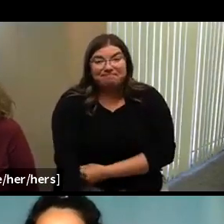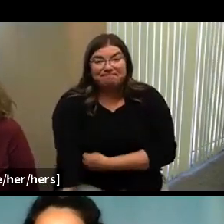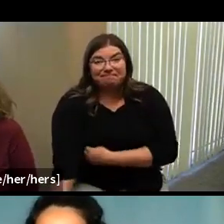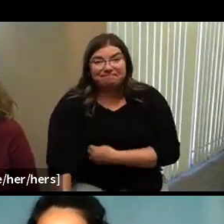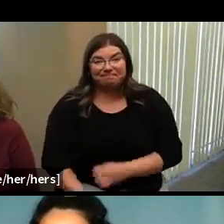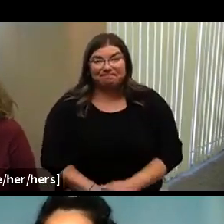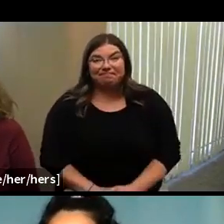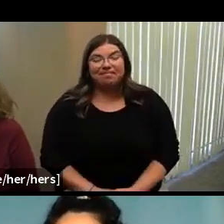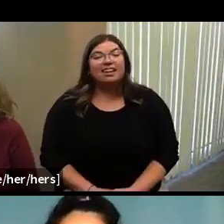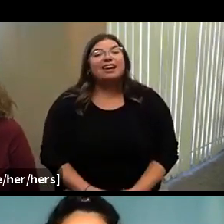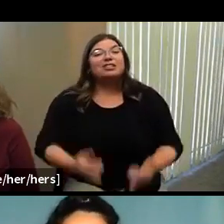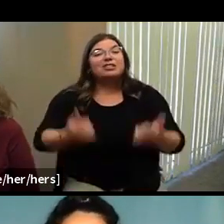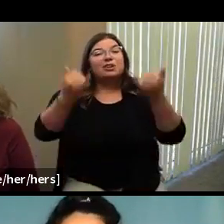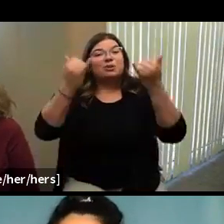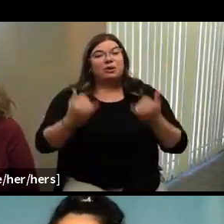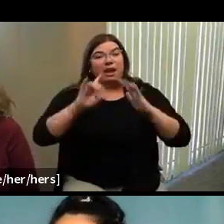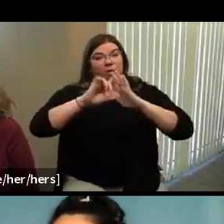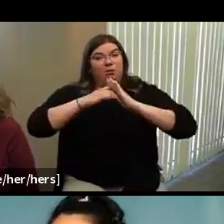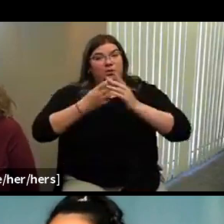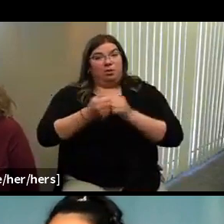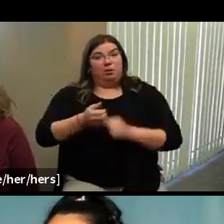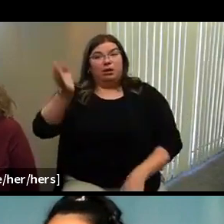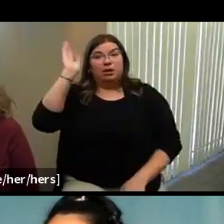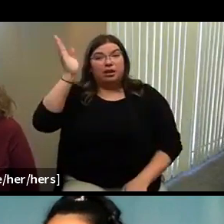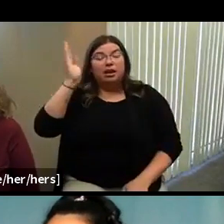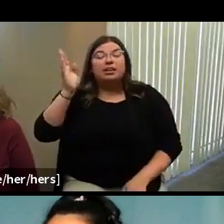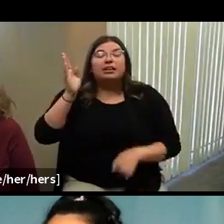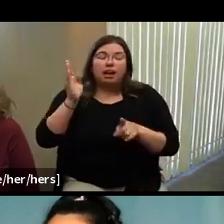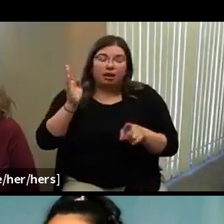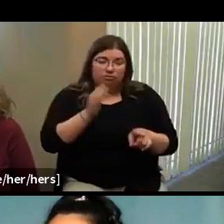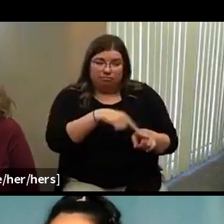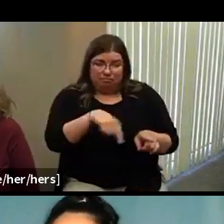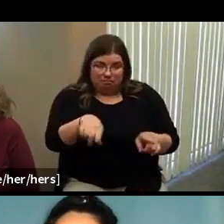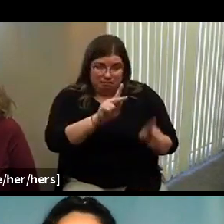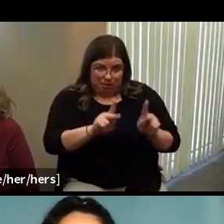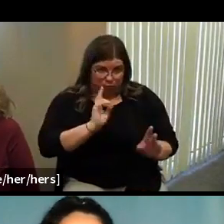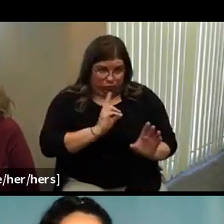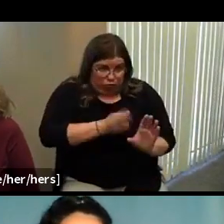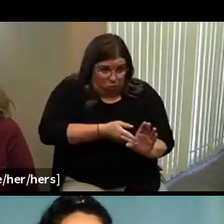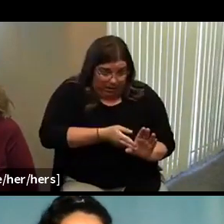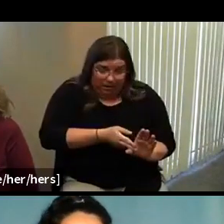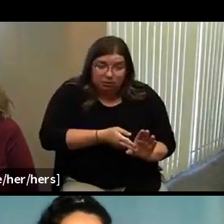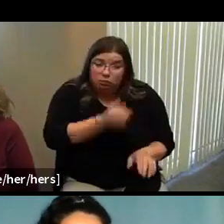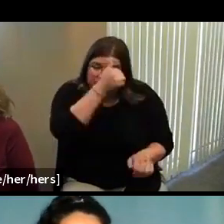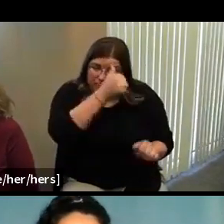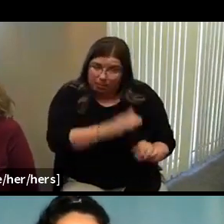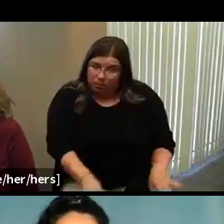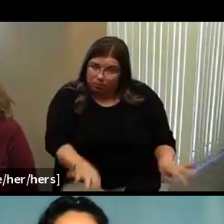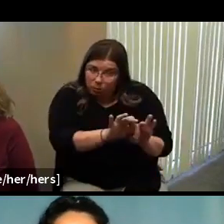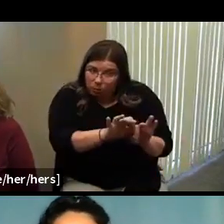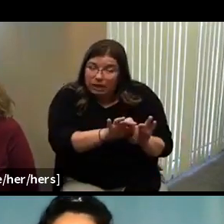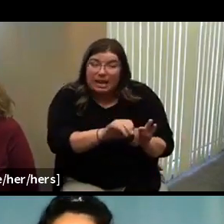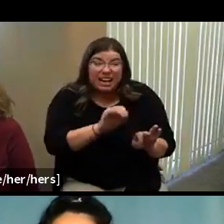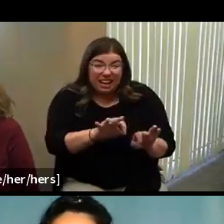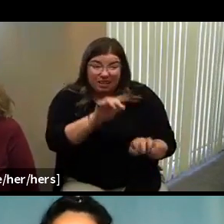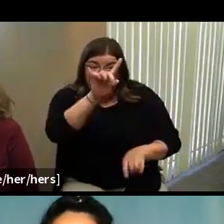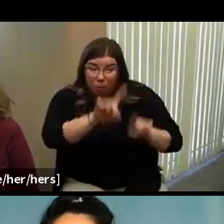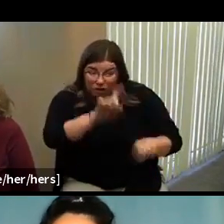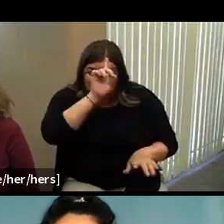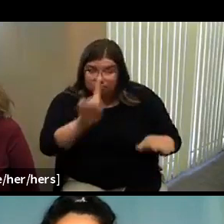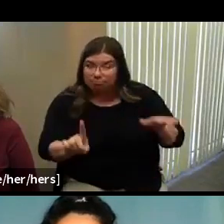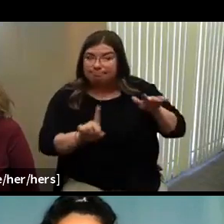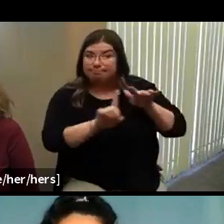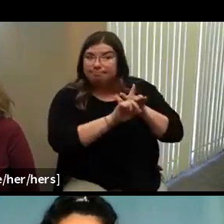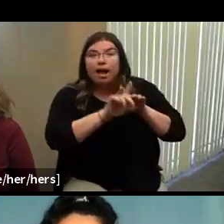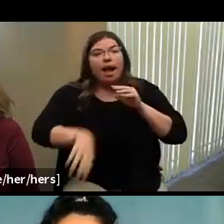are going to get started with our presentation now. Just please keep in mind, if you have any questions, you're more than welcome to put them in the comment section